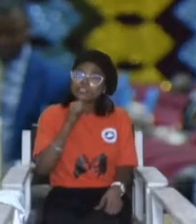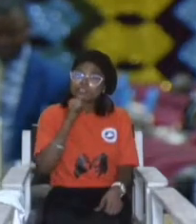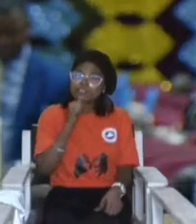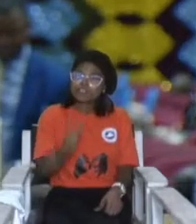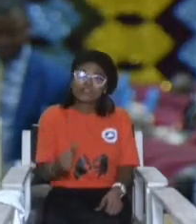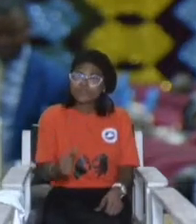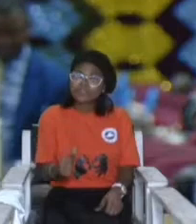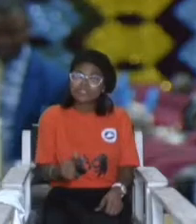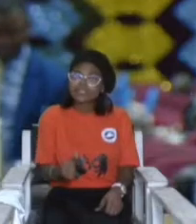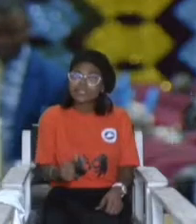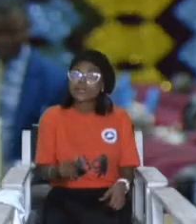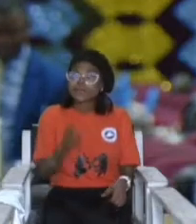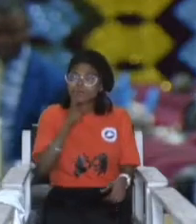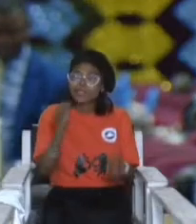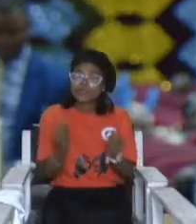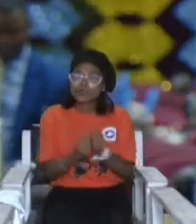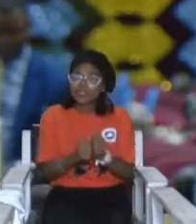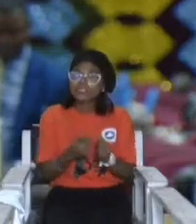darkness